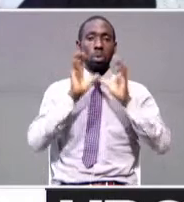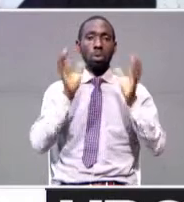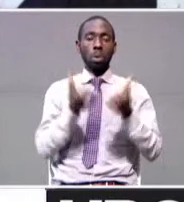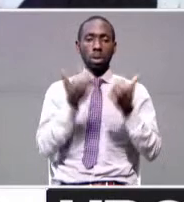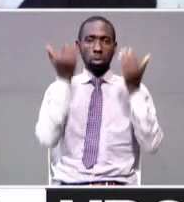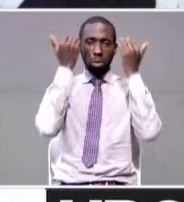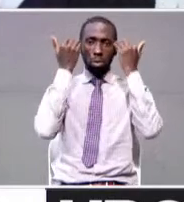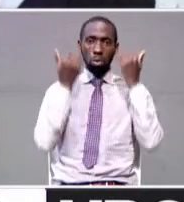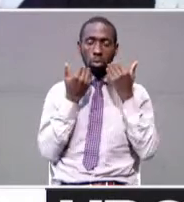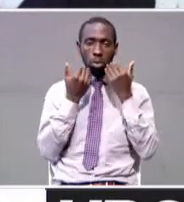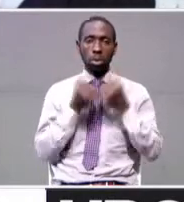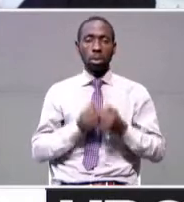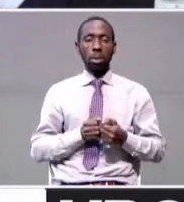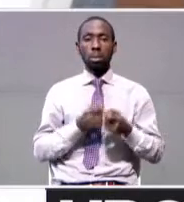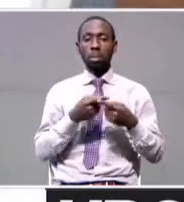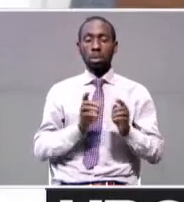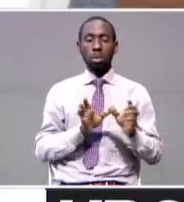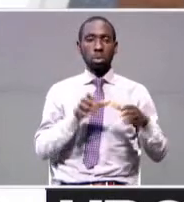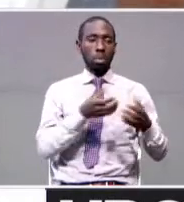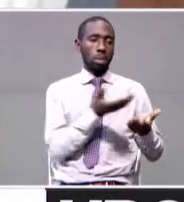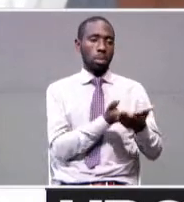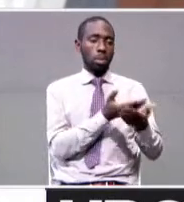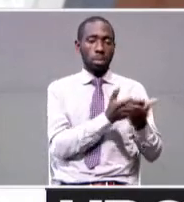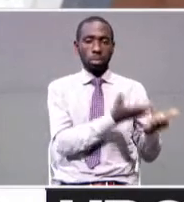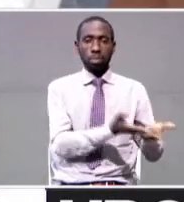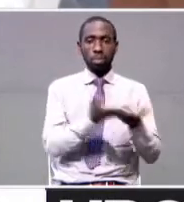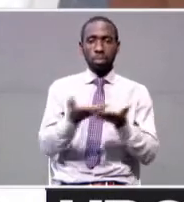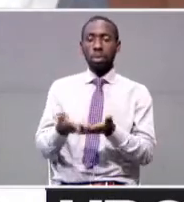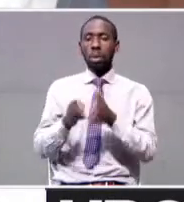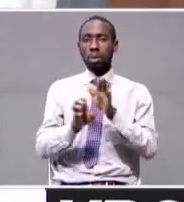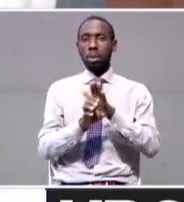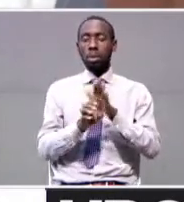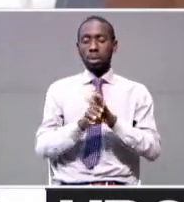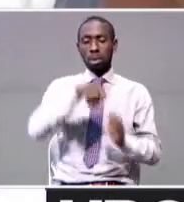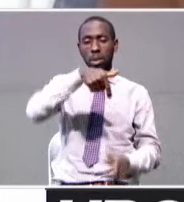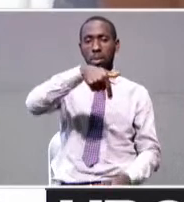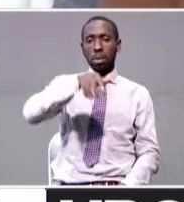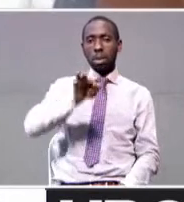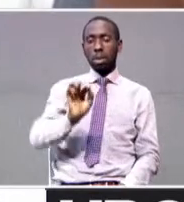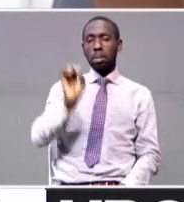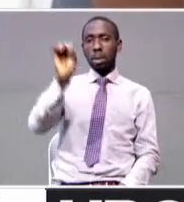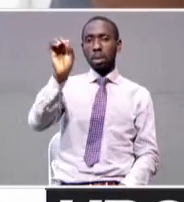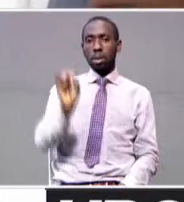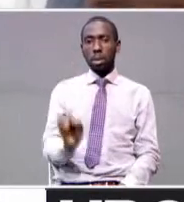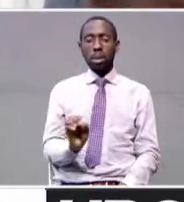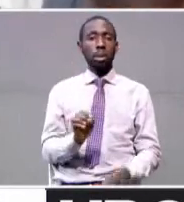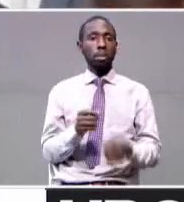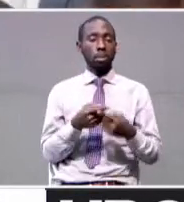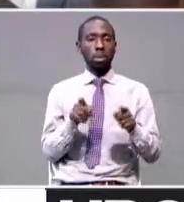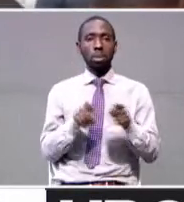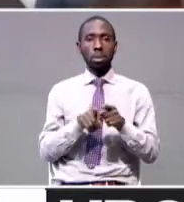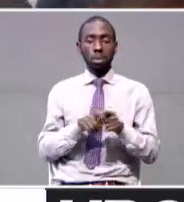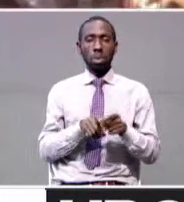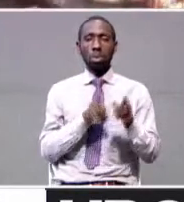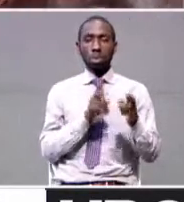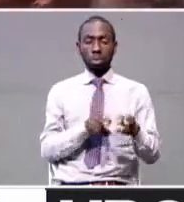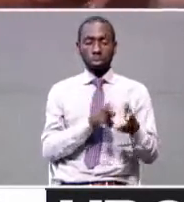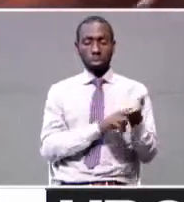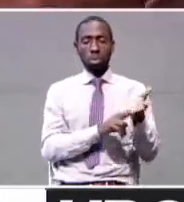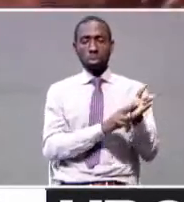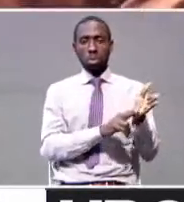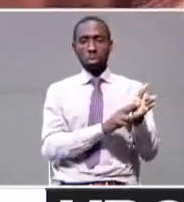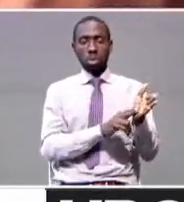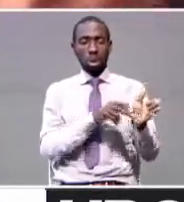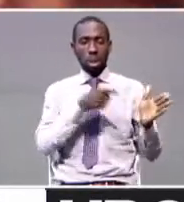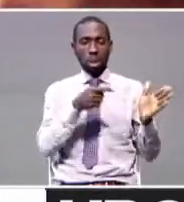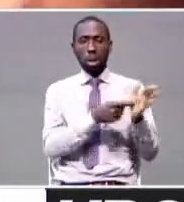ntalo era ng'oludda oluwaabi lwakanja obujulizi obuweza ebitundu 78 ku buli 10 era nga balusuubira okwesigamako okulumika